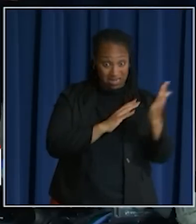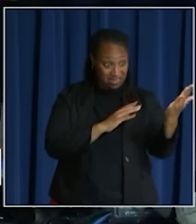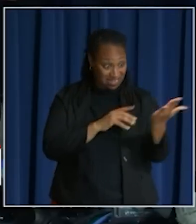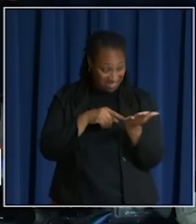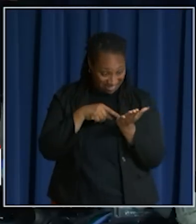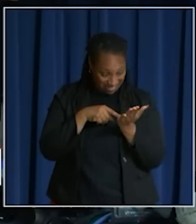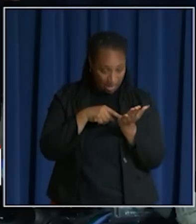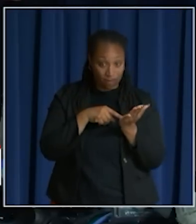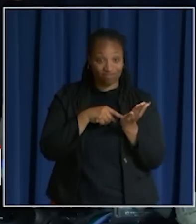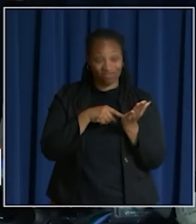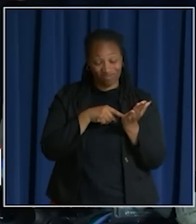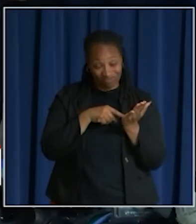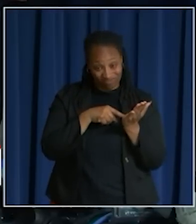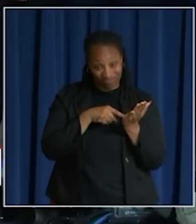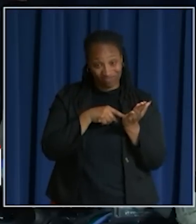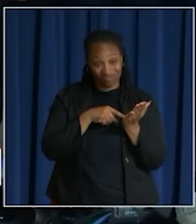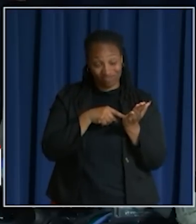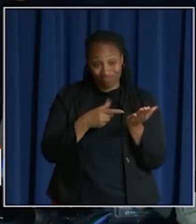have said